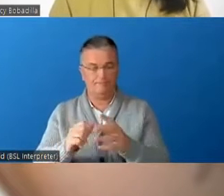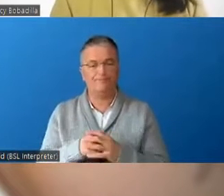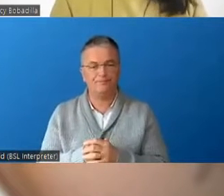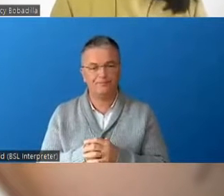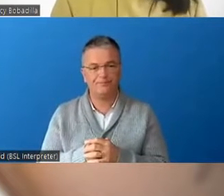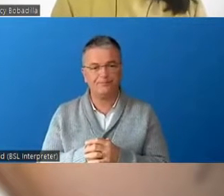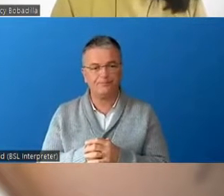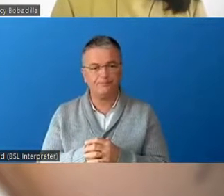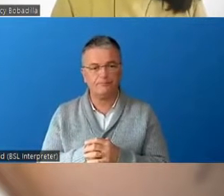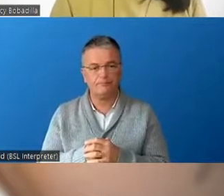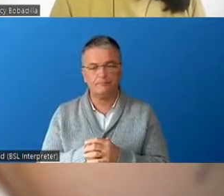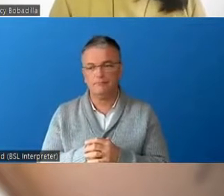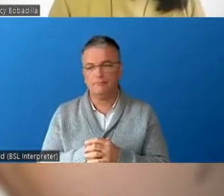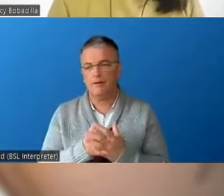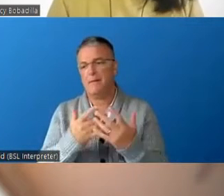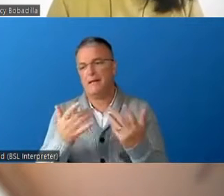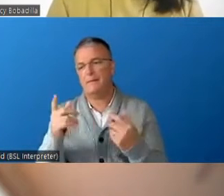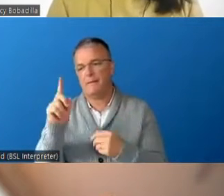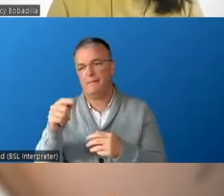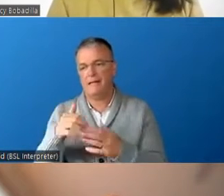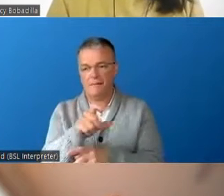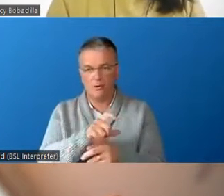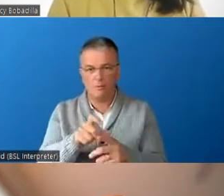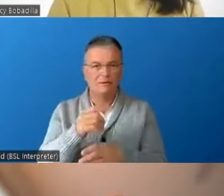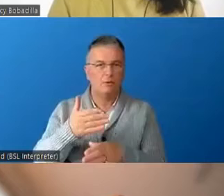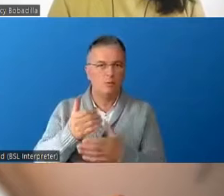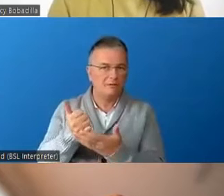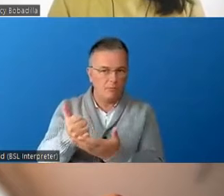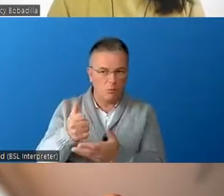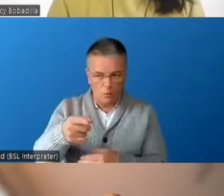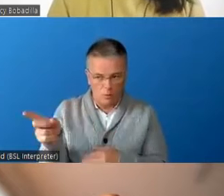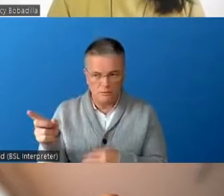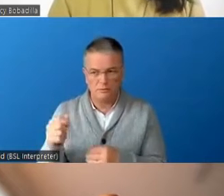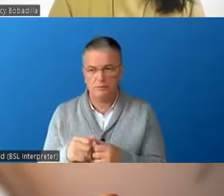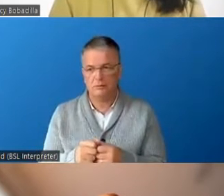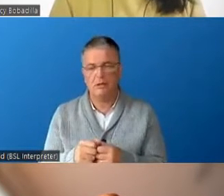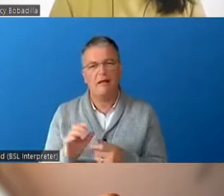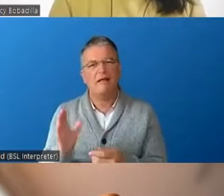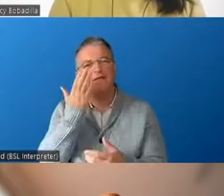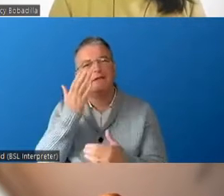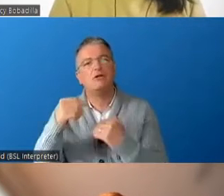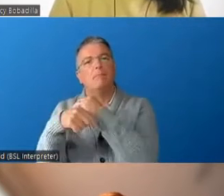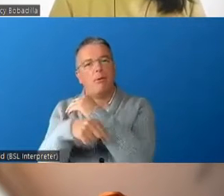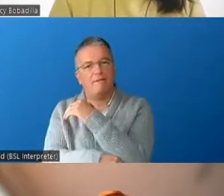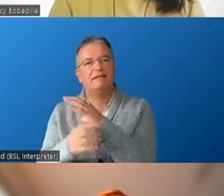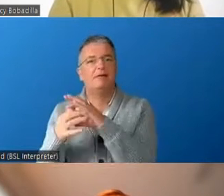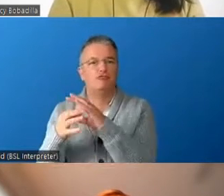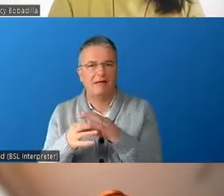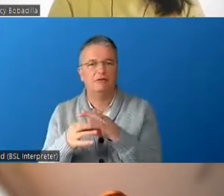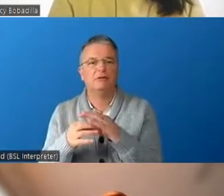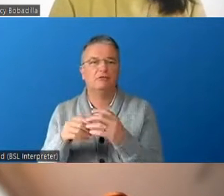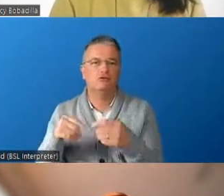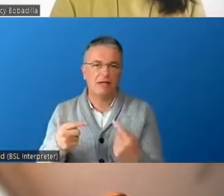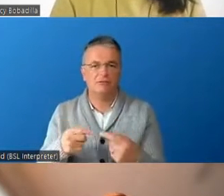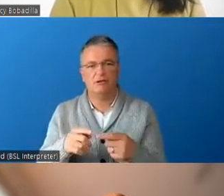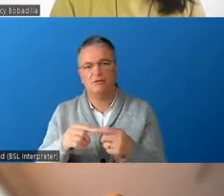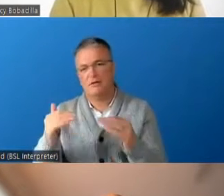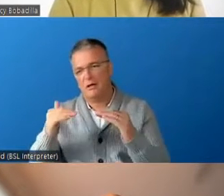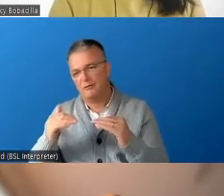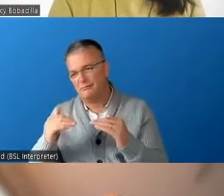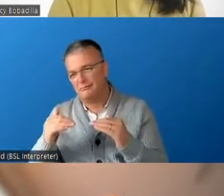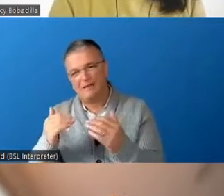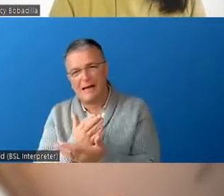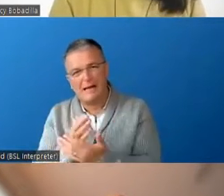So many people in communities we support face poverty-related challenges such as no clean